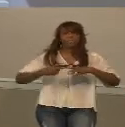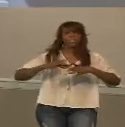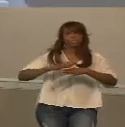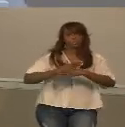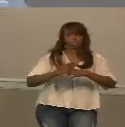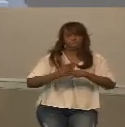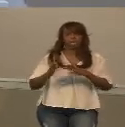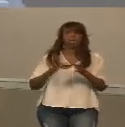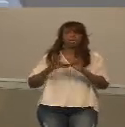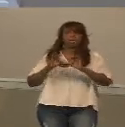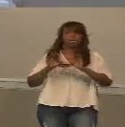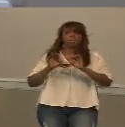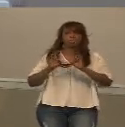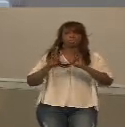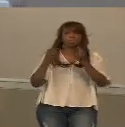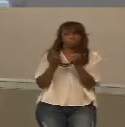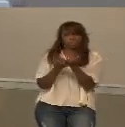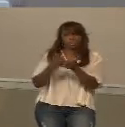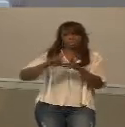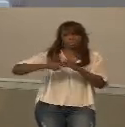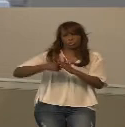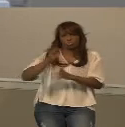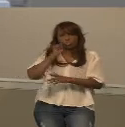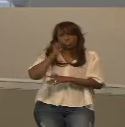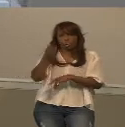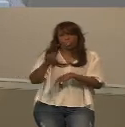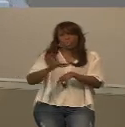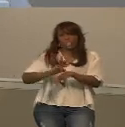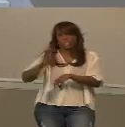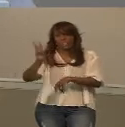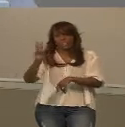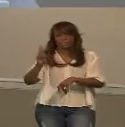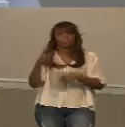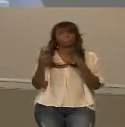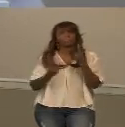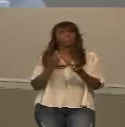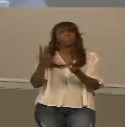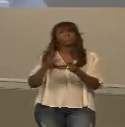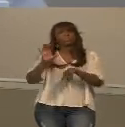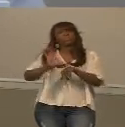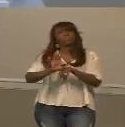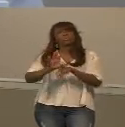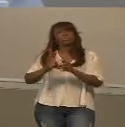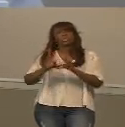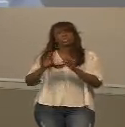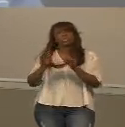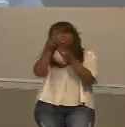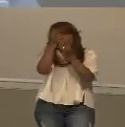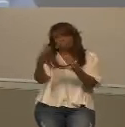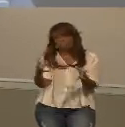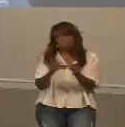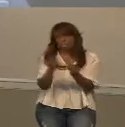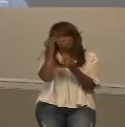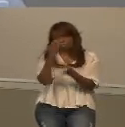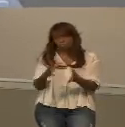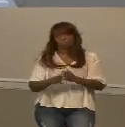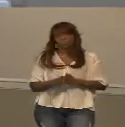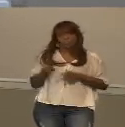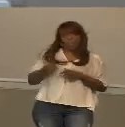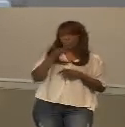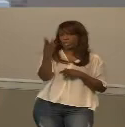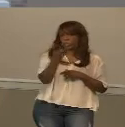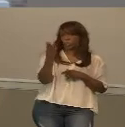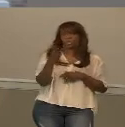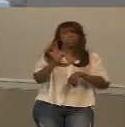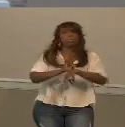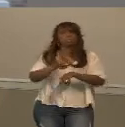series continues tomorrow at 6 p.m. Visit our church website for more details. Join us this Wednesday at